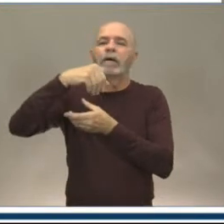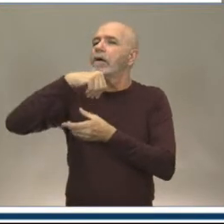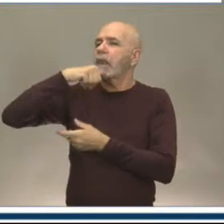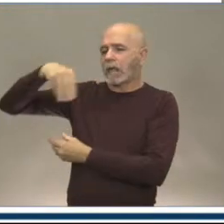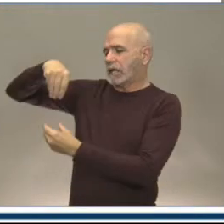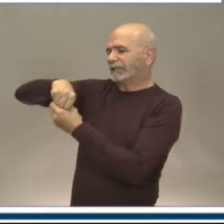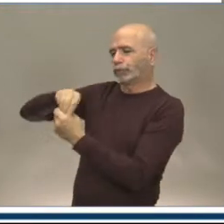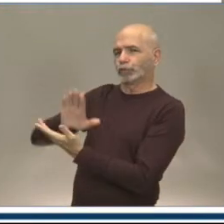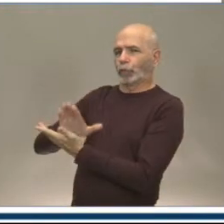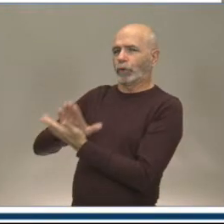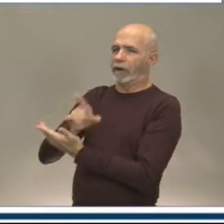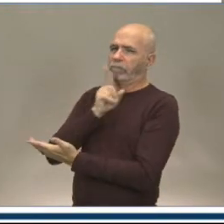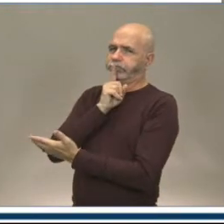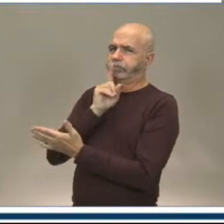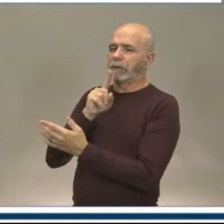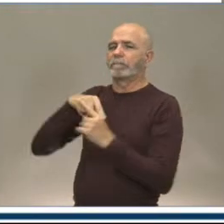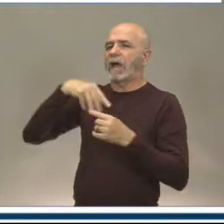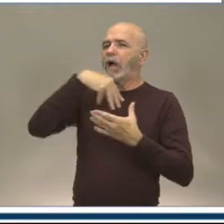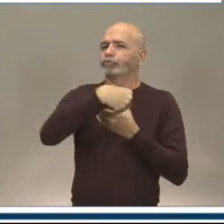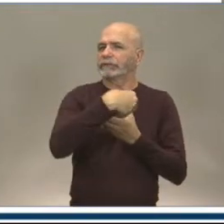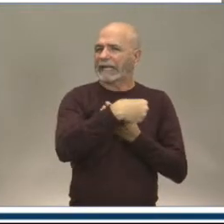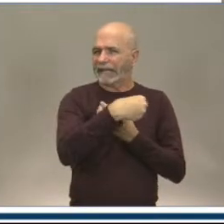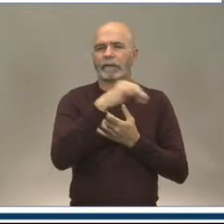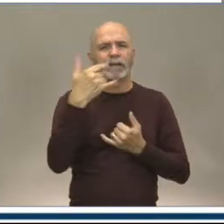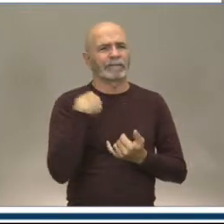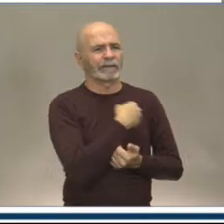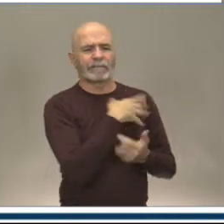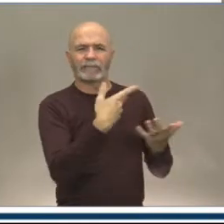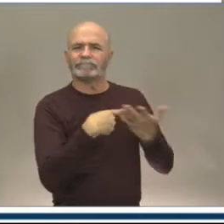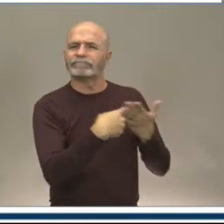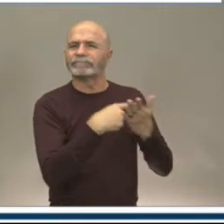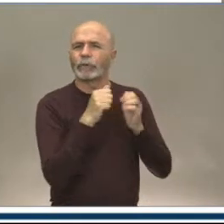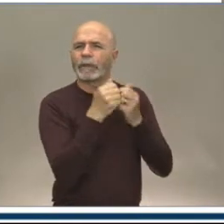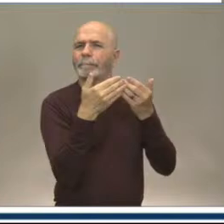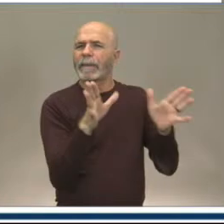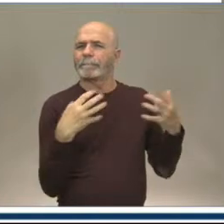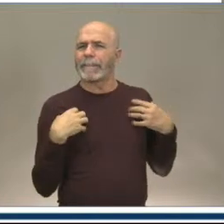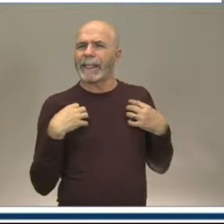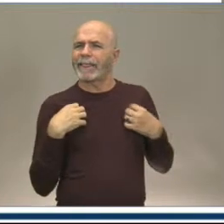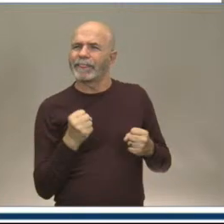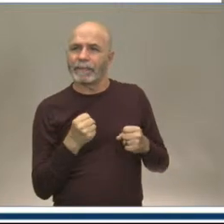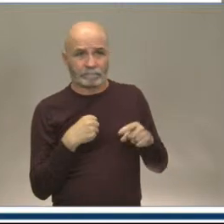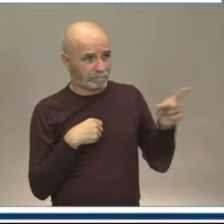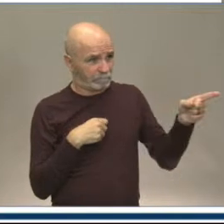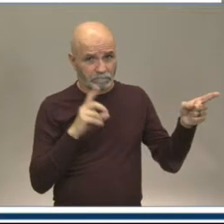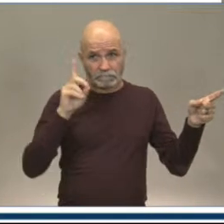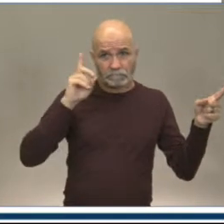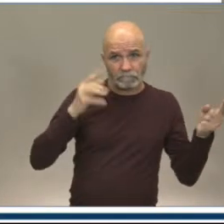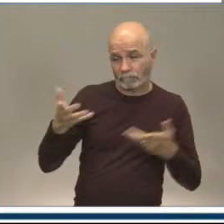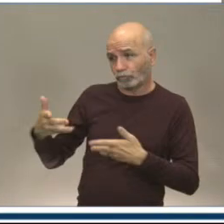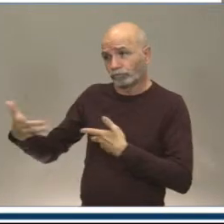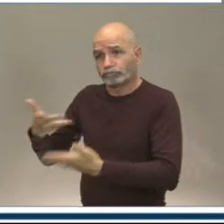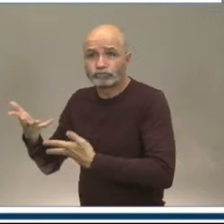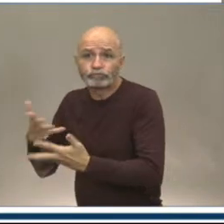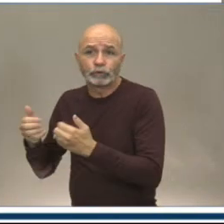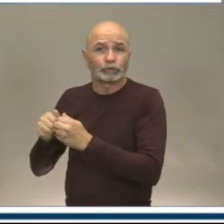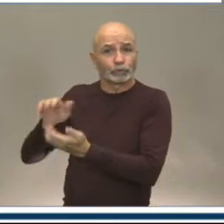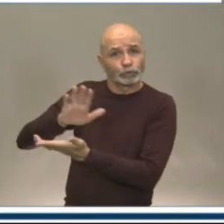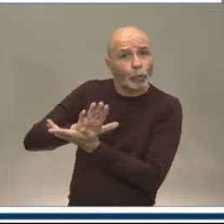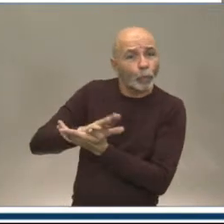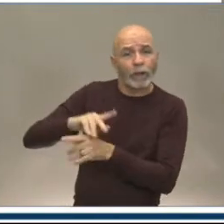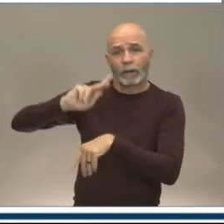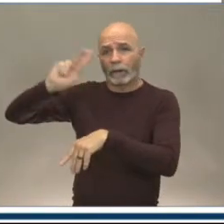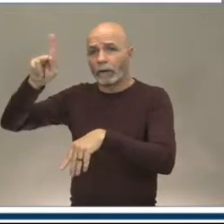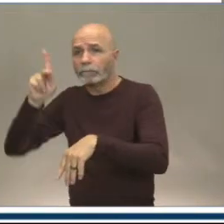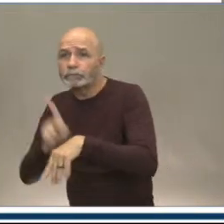talking to the medical officer and public health and their work with the school, with that school and the principal, that